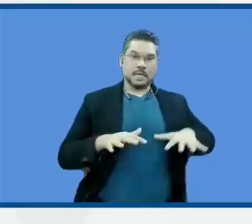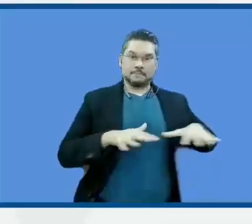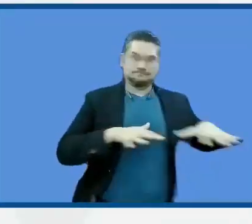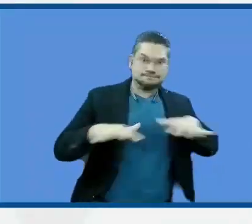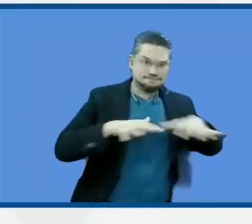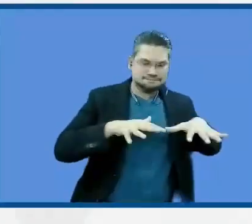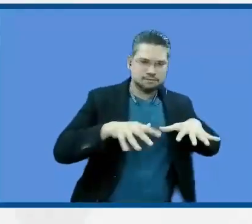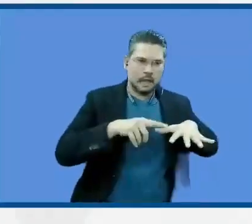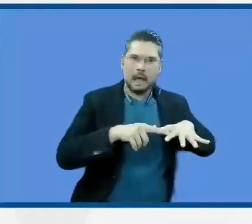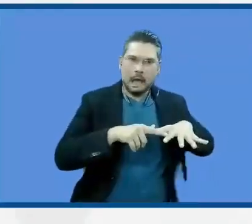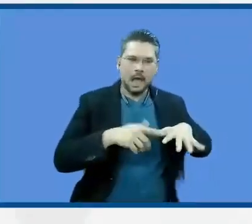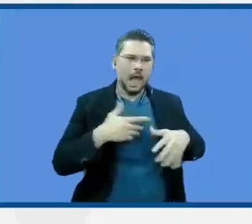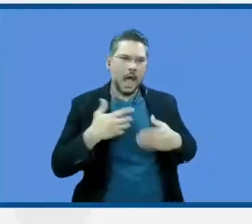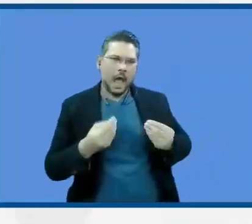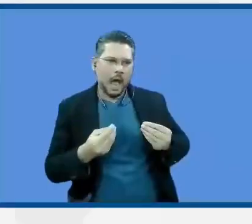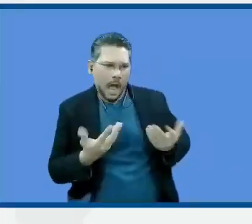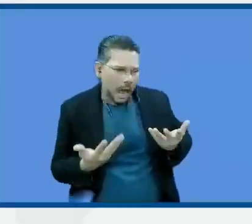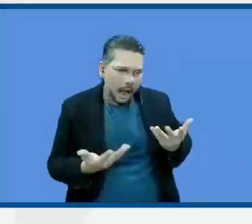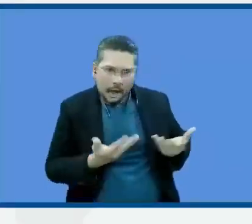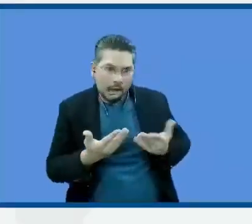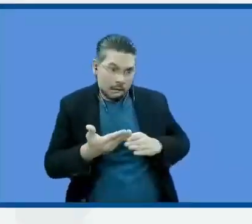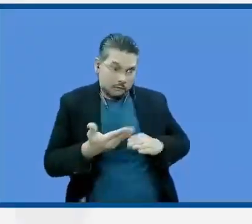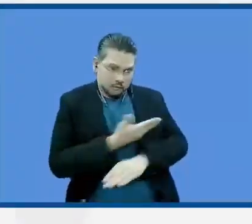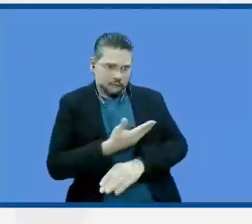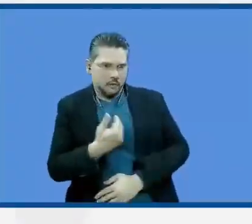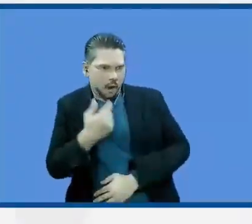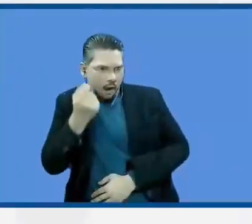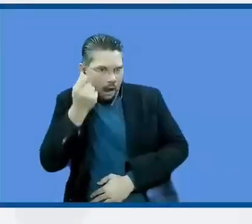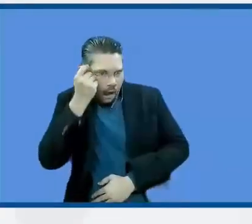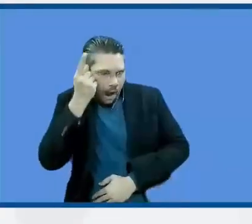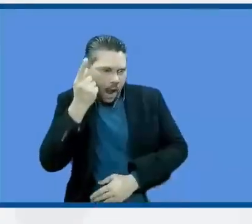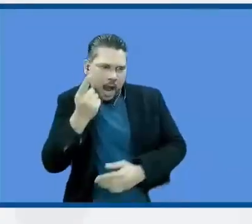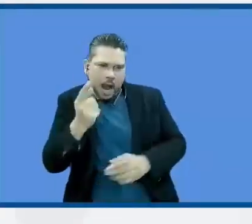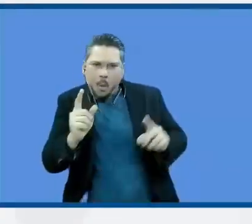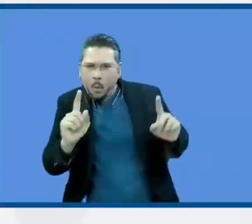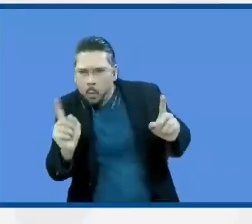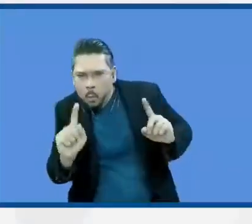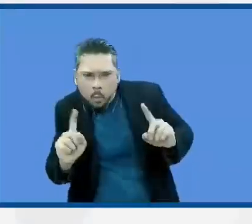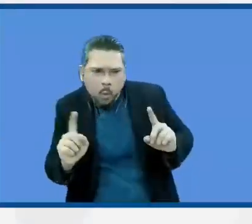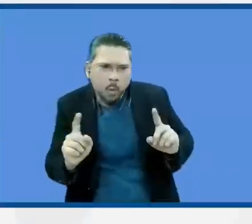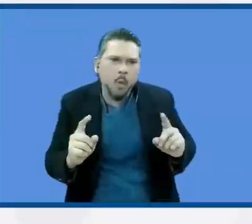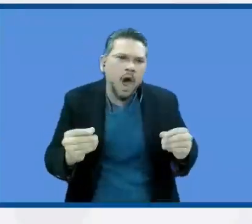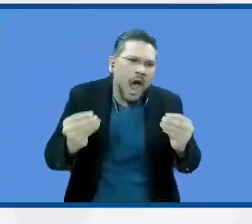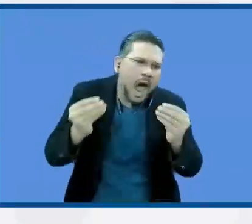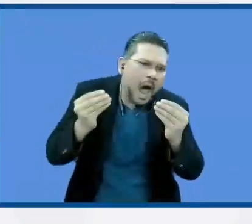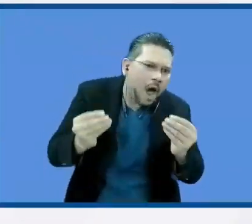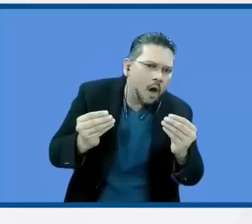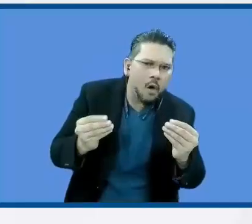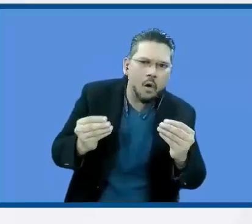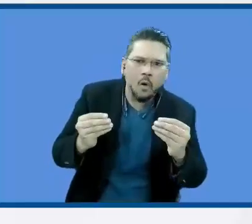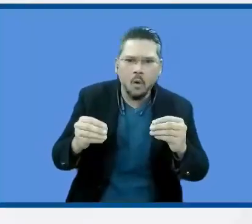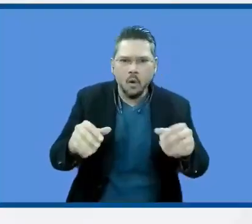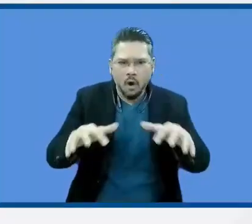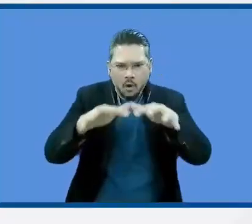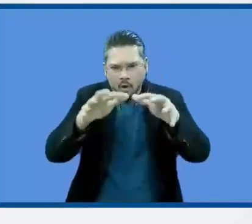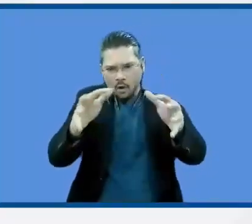understanding where and how the earth crust moves and how the